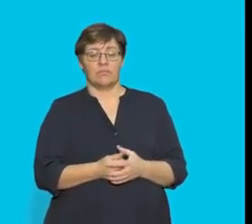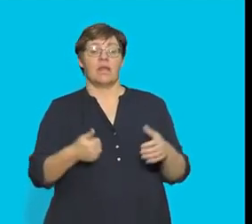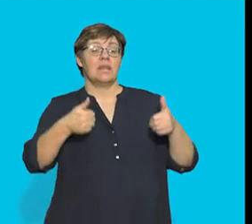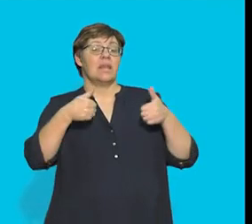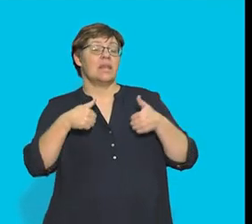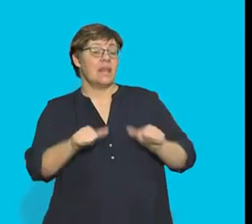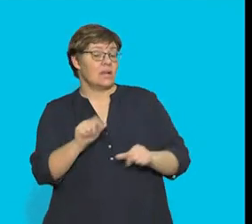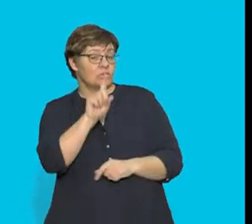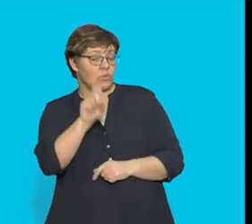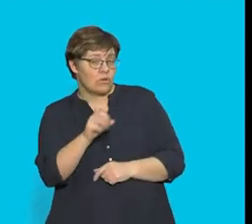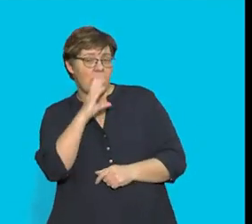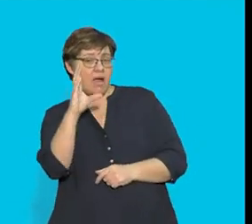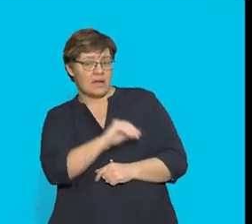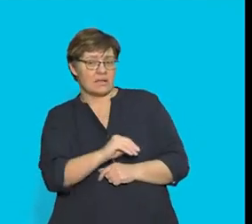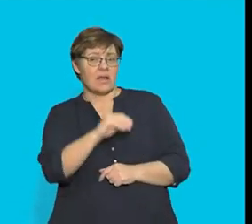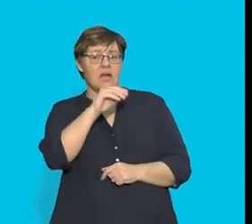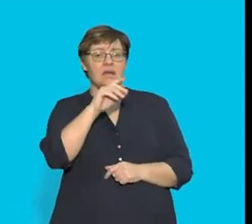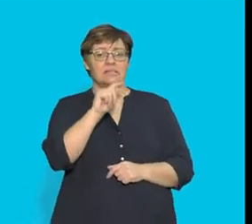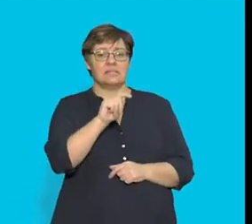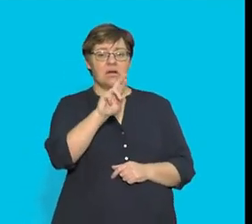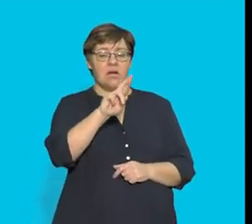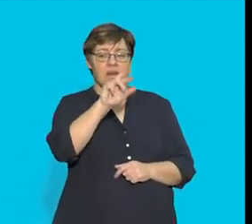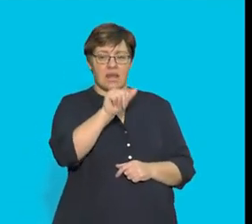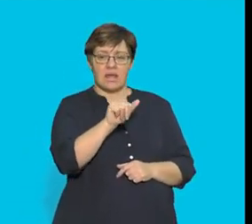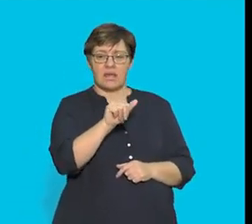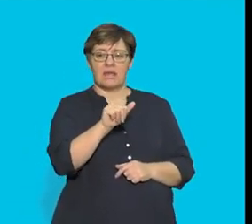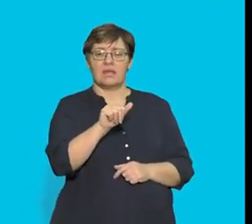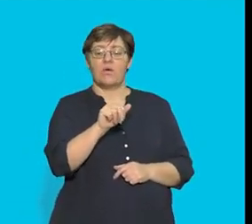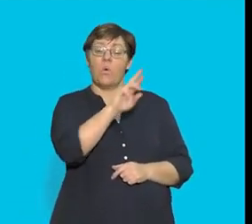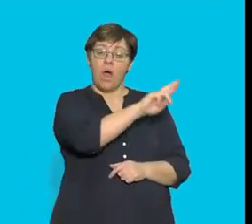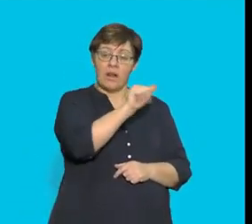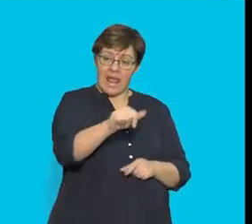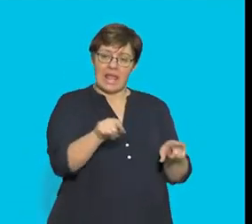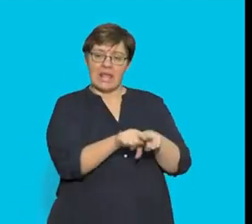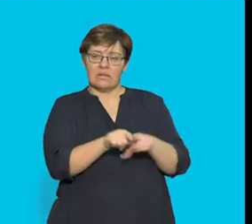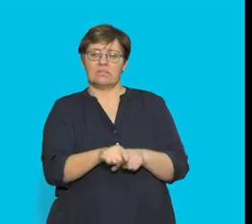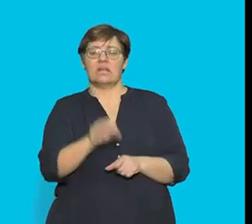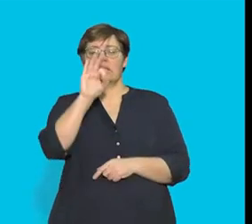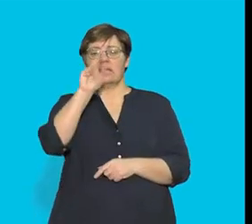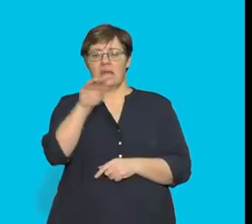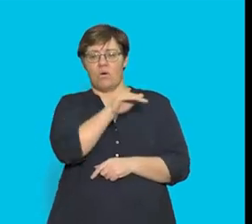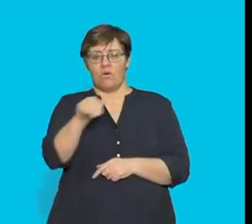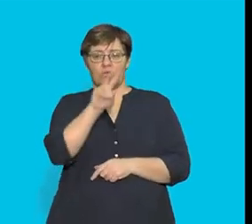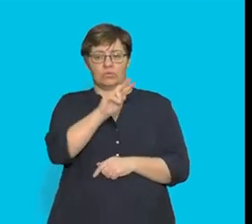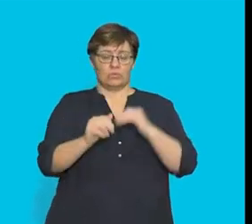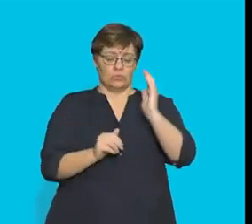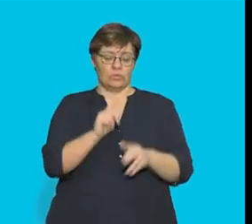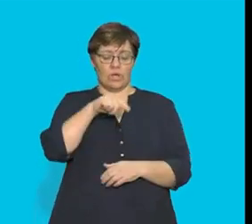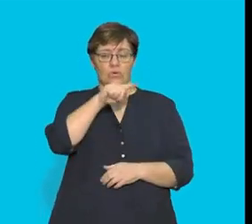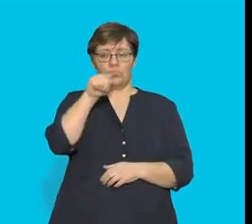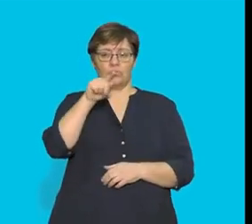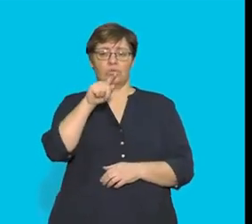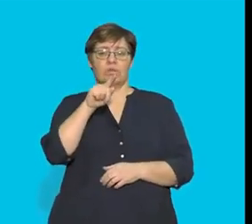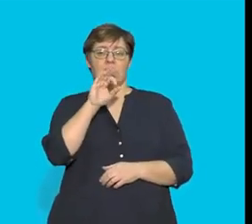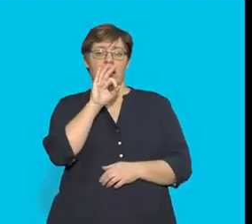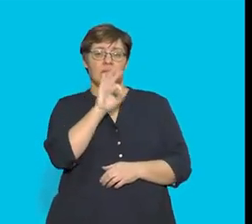Okay, the next part of the question asked us to show that RA is equal to 3k over 2 times root of 3 cos theta plus